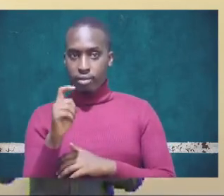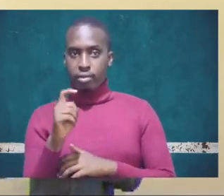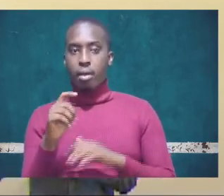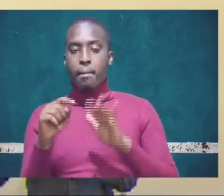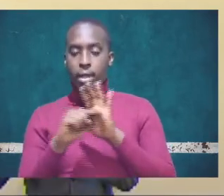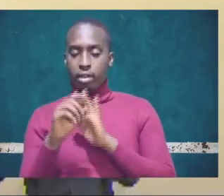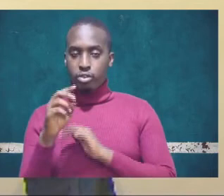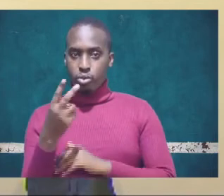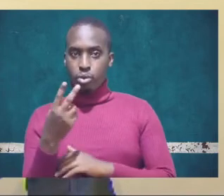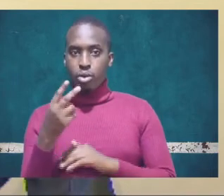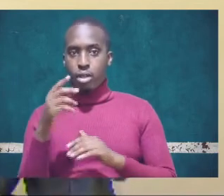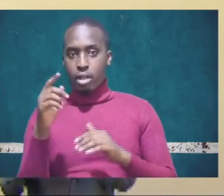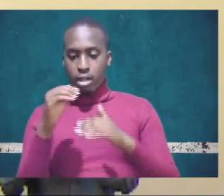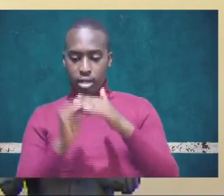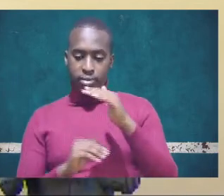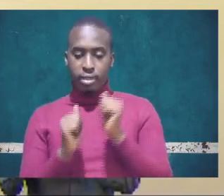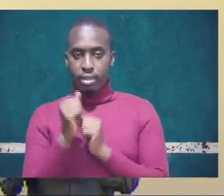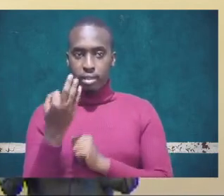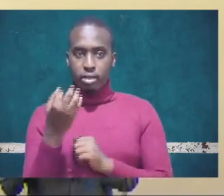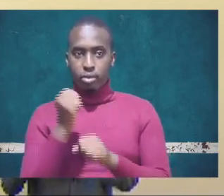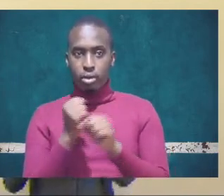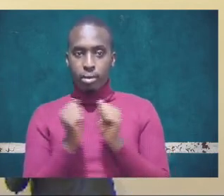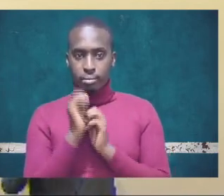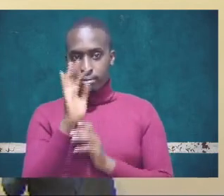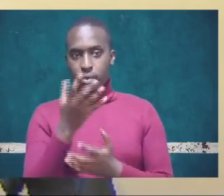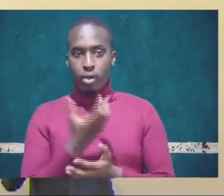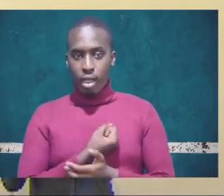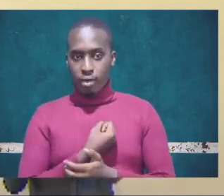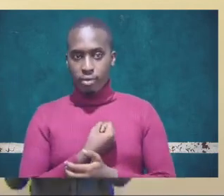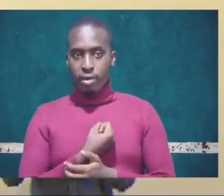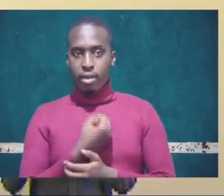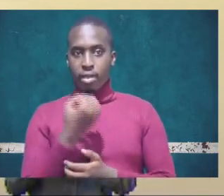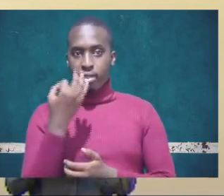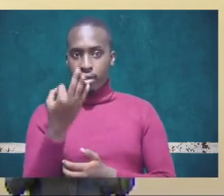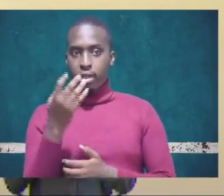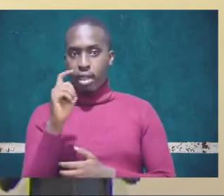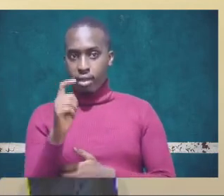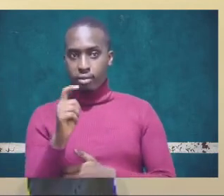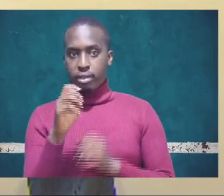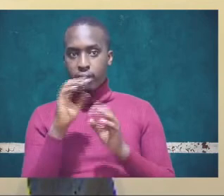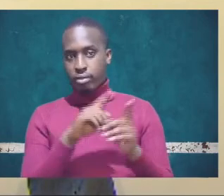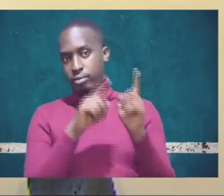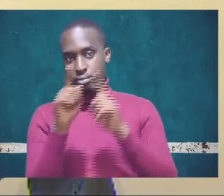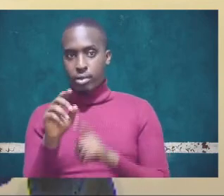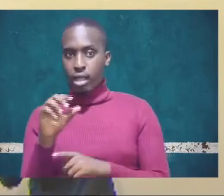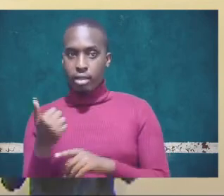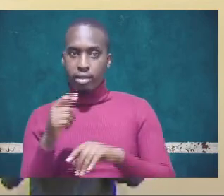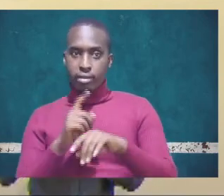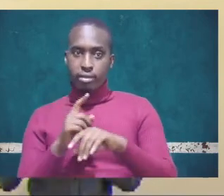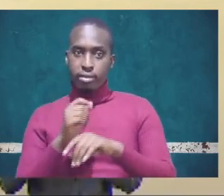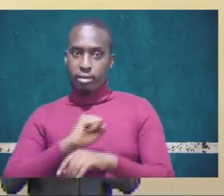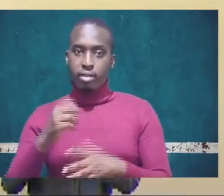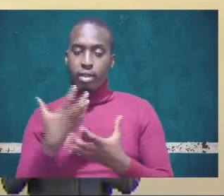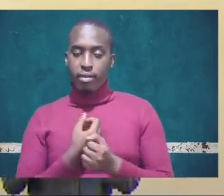less than 13. We work on this. Here you have 3x. When this one goes on the other side, we